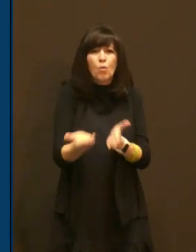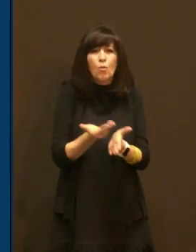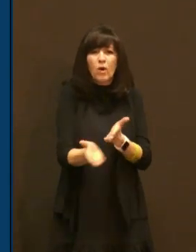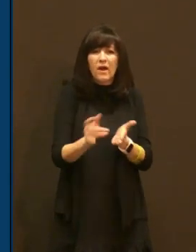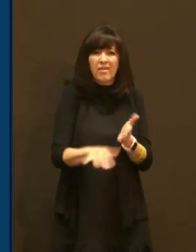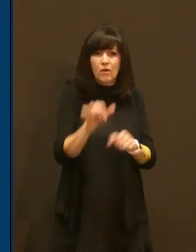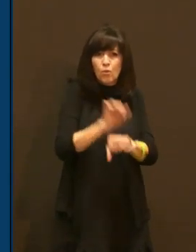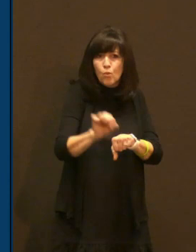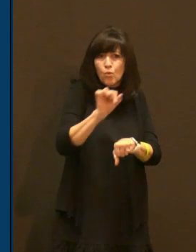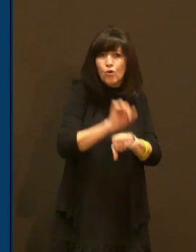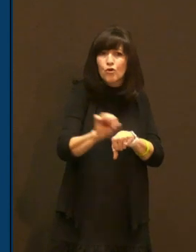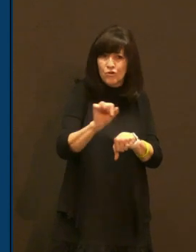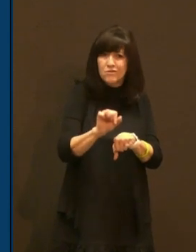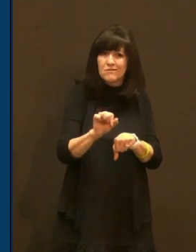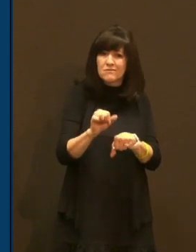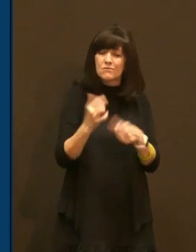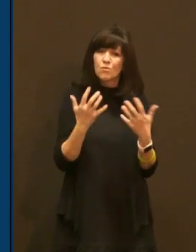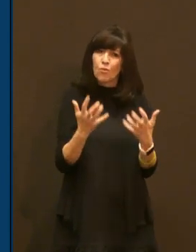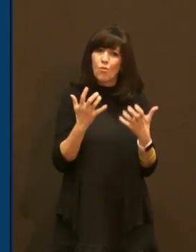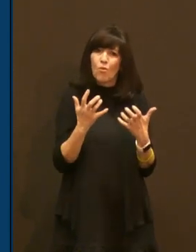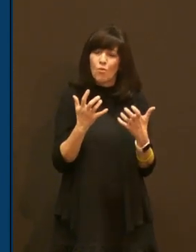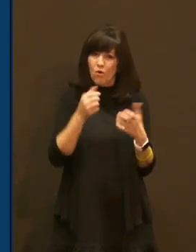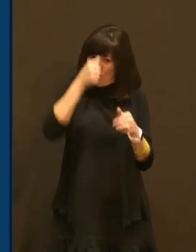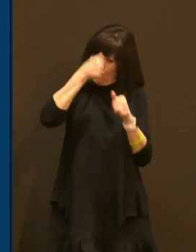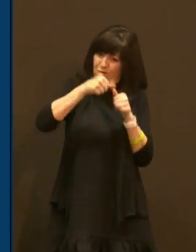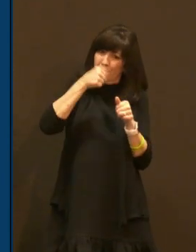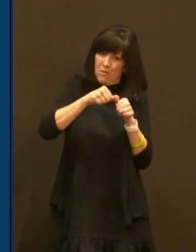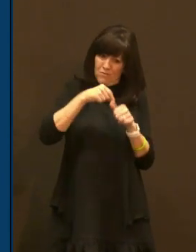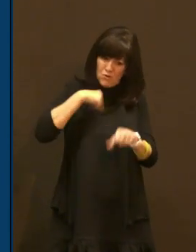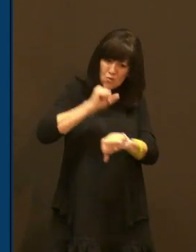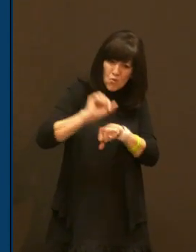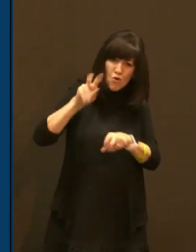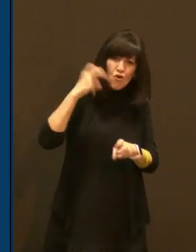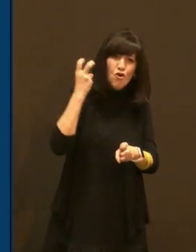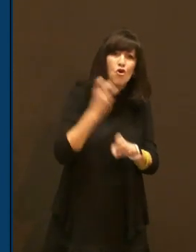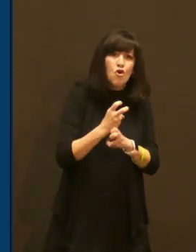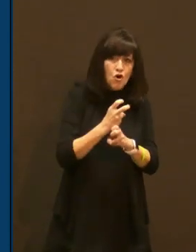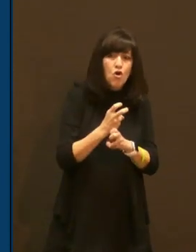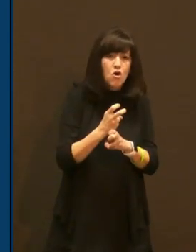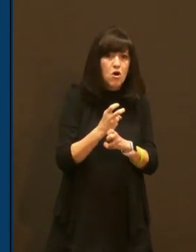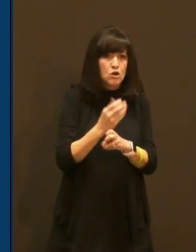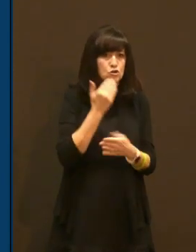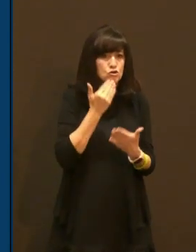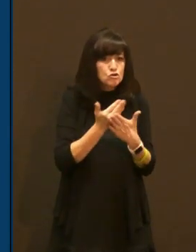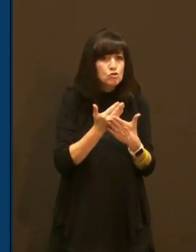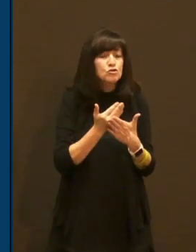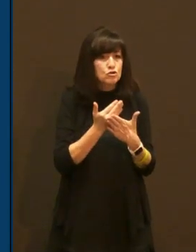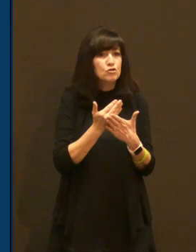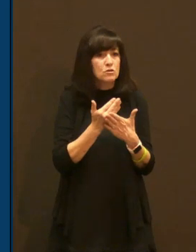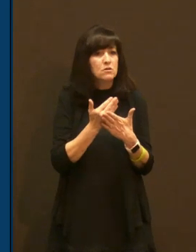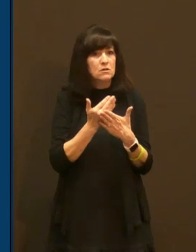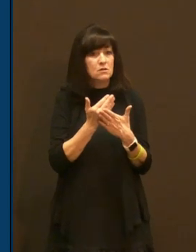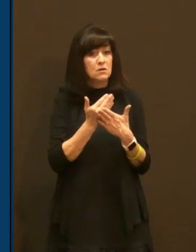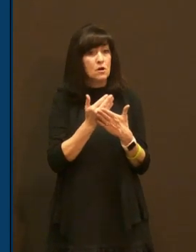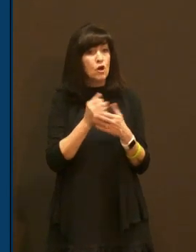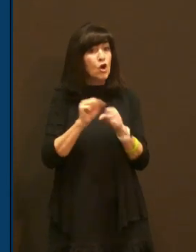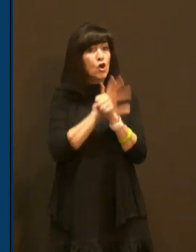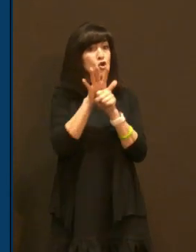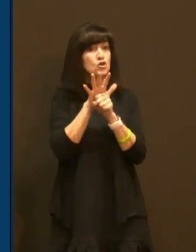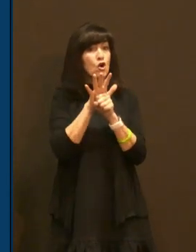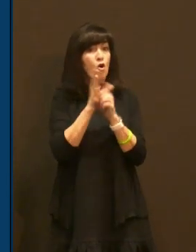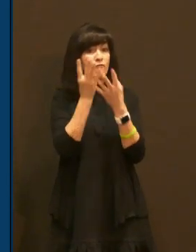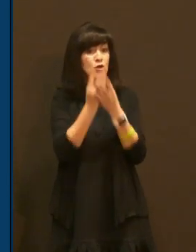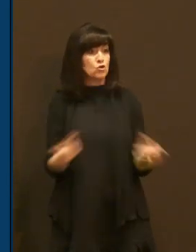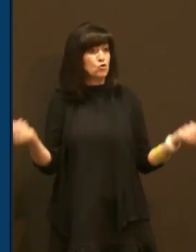are vulnerable and elderly. And if we do that, we'll get through this together. We're not out of this yet in terms